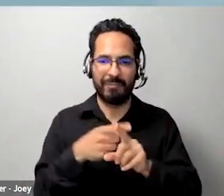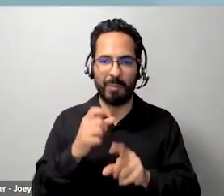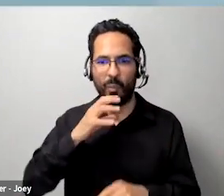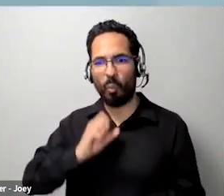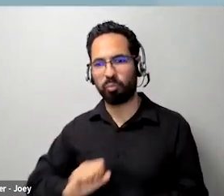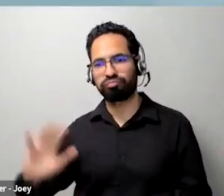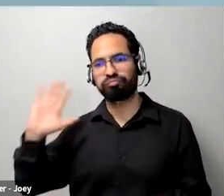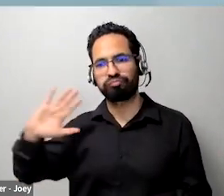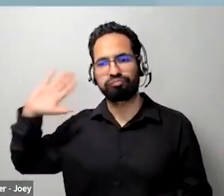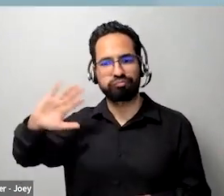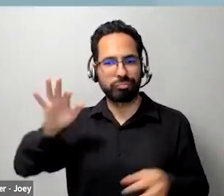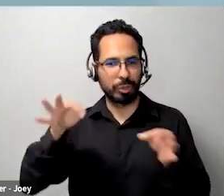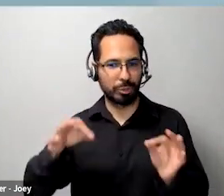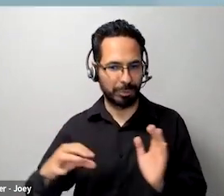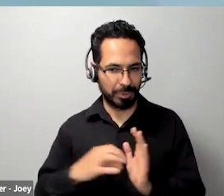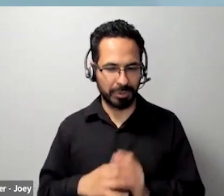job descriptions that are out there.